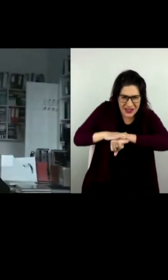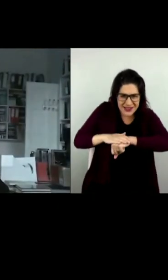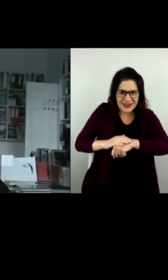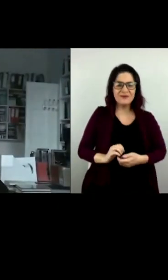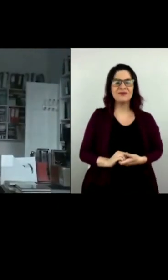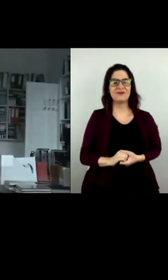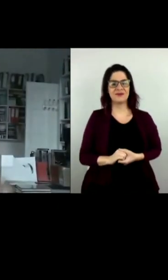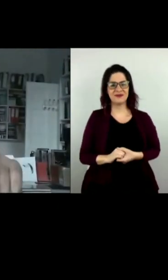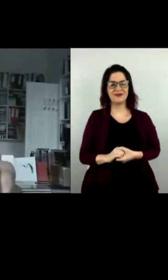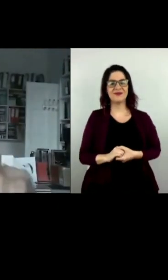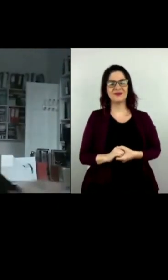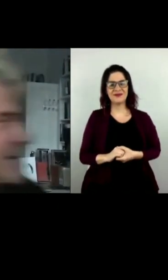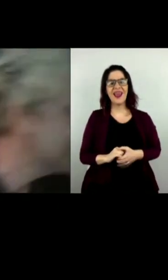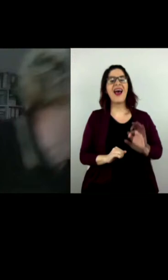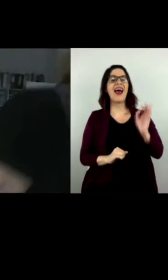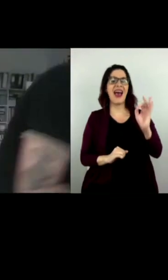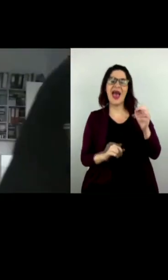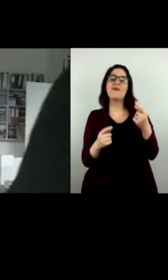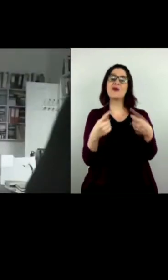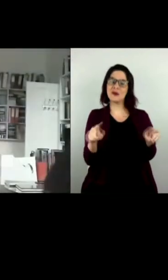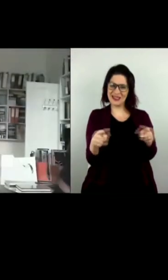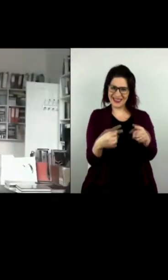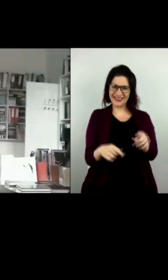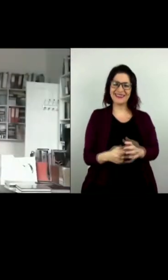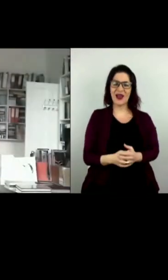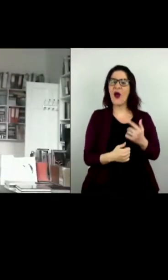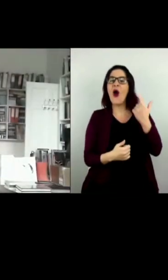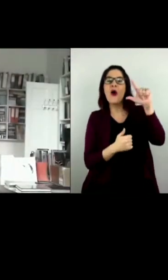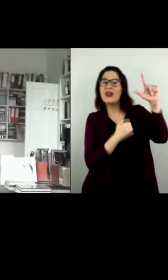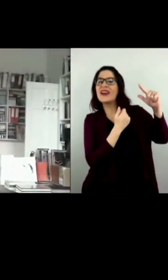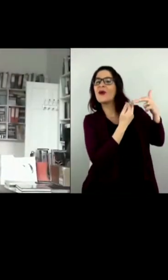Oh, yeah, that's music. I also have one more thing I can show you.